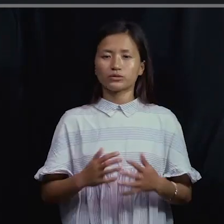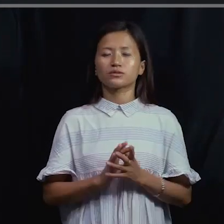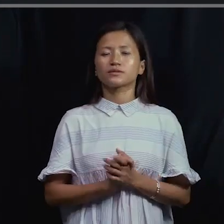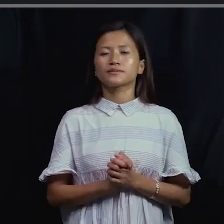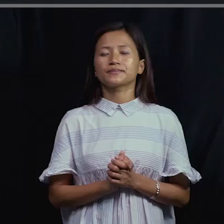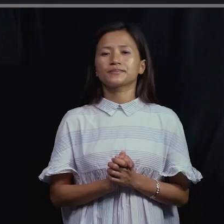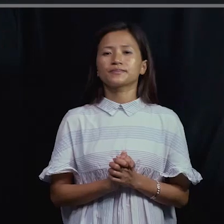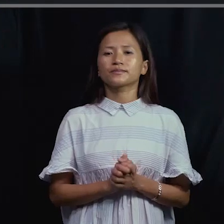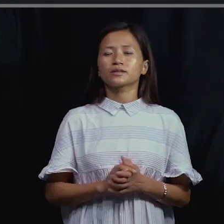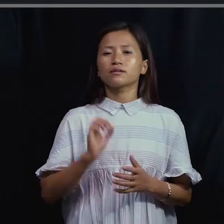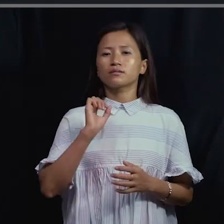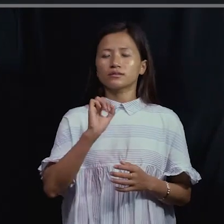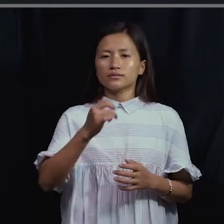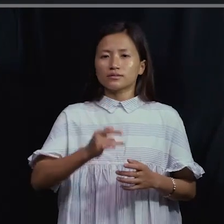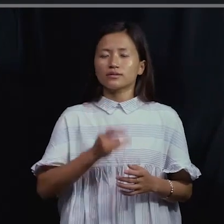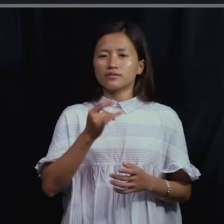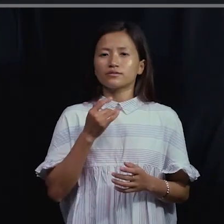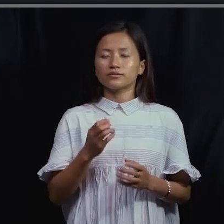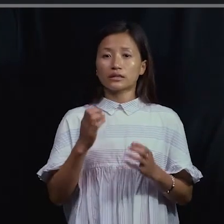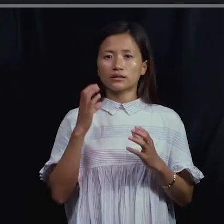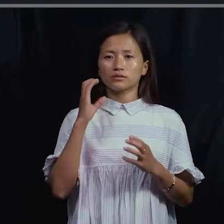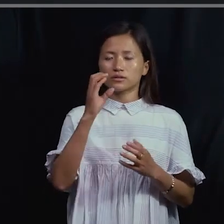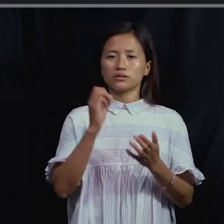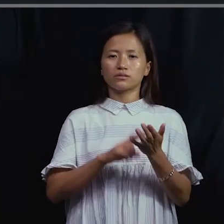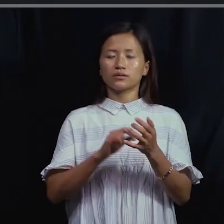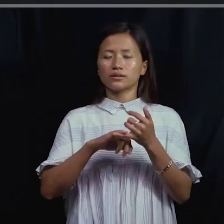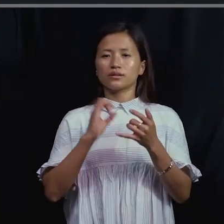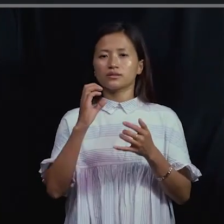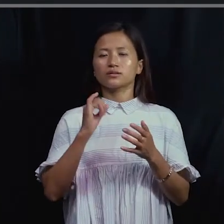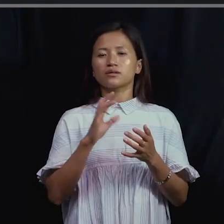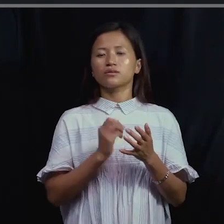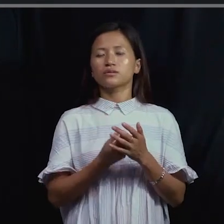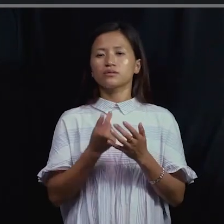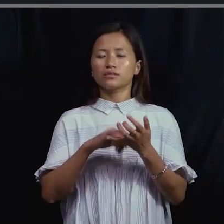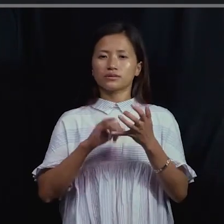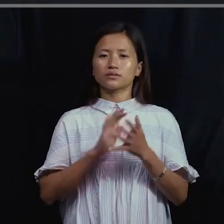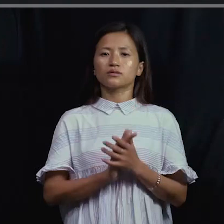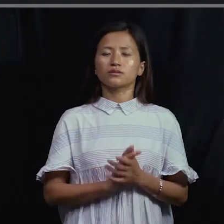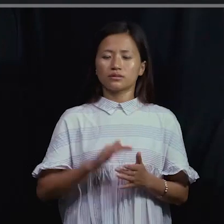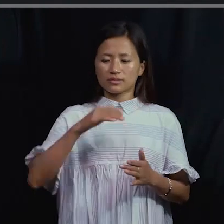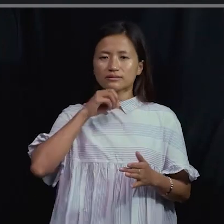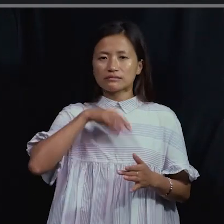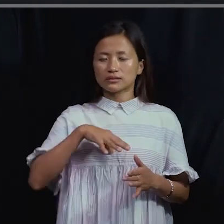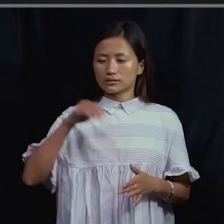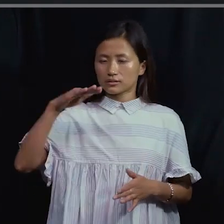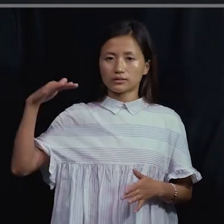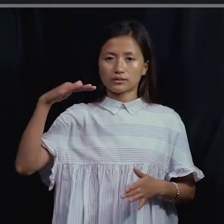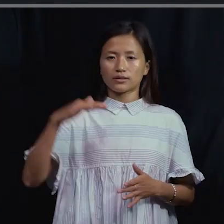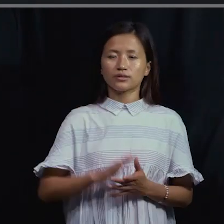then you also become self-conscious. So why do you become self-conscious in the adolescent stage? Because there are